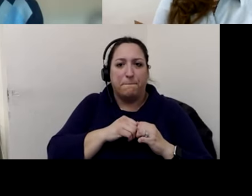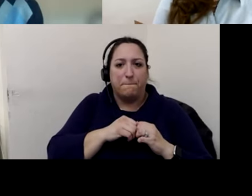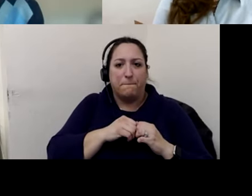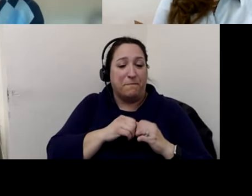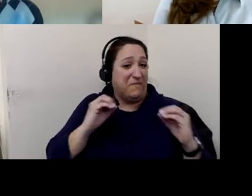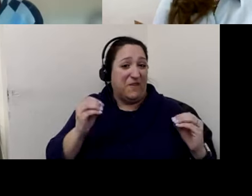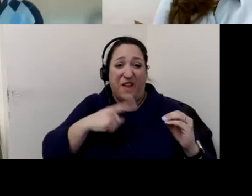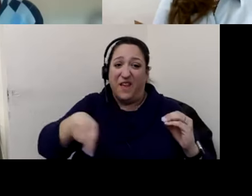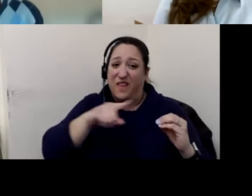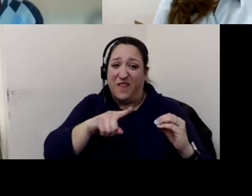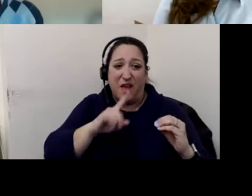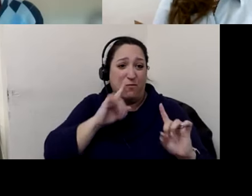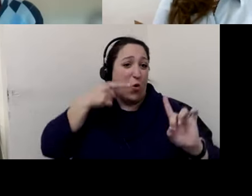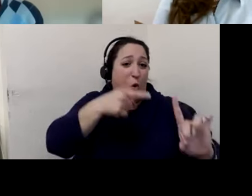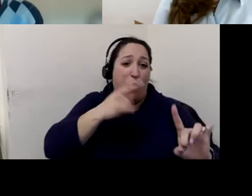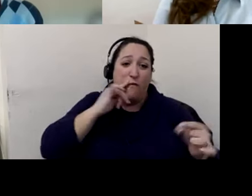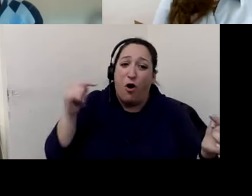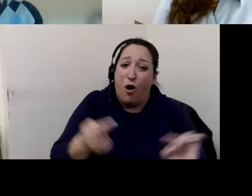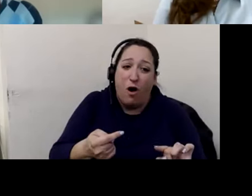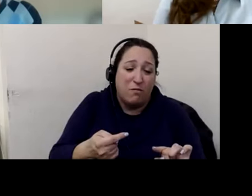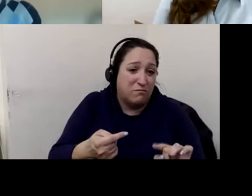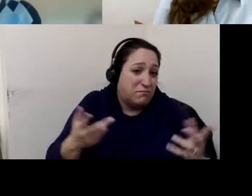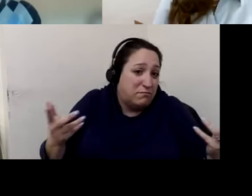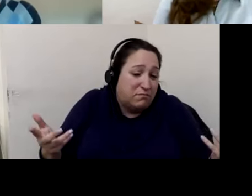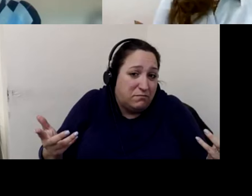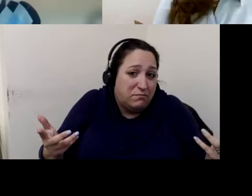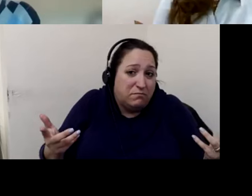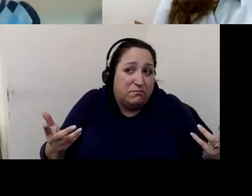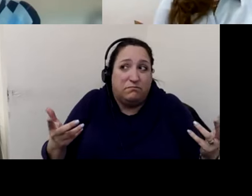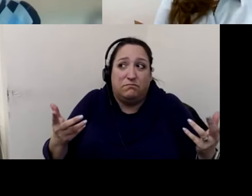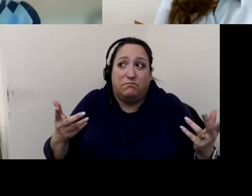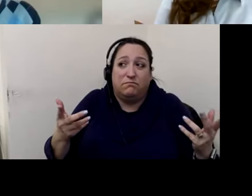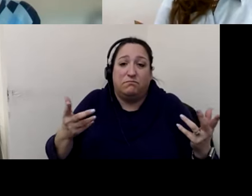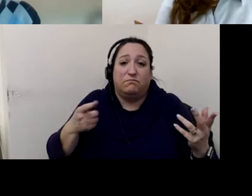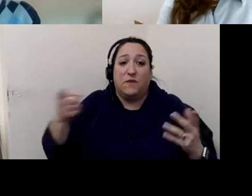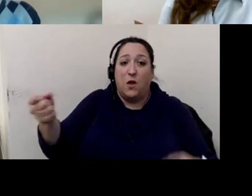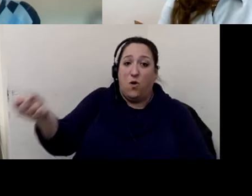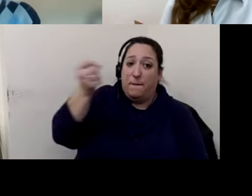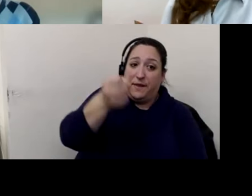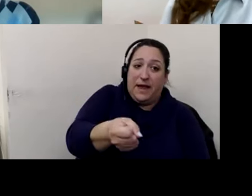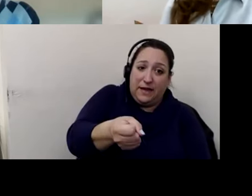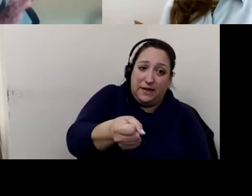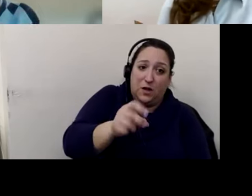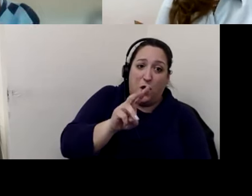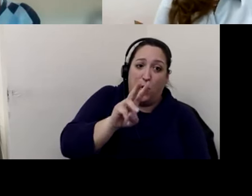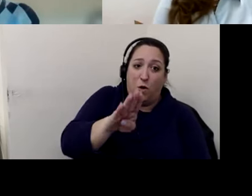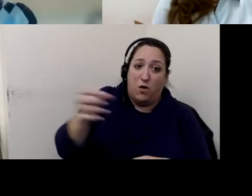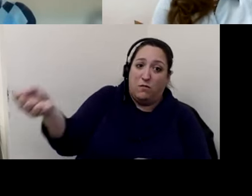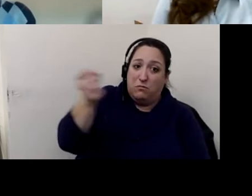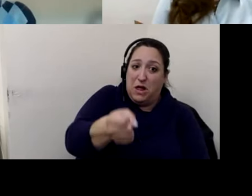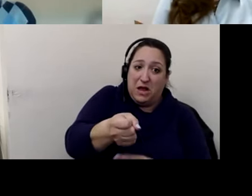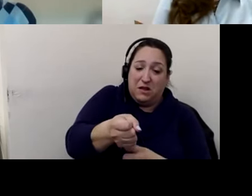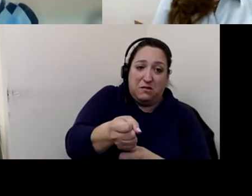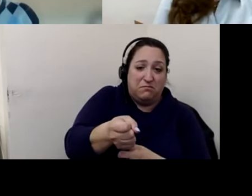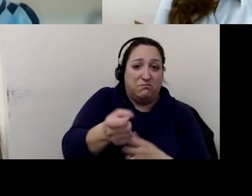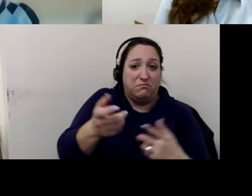none of them had the intent to harm. They were placed in a situation where rather than